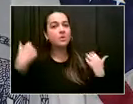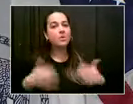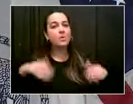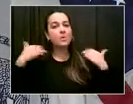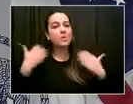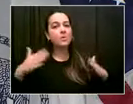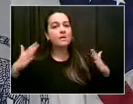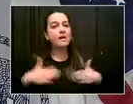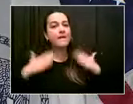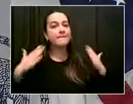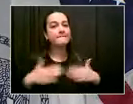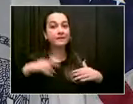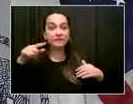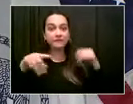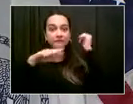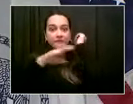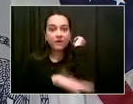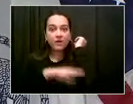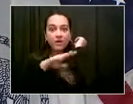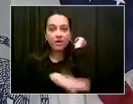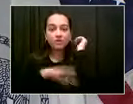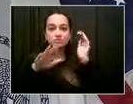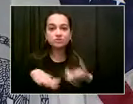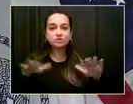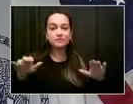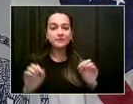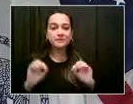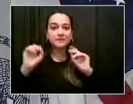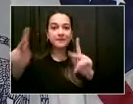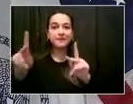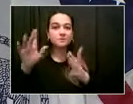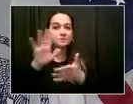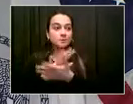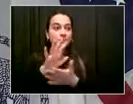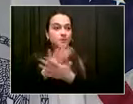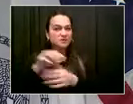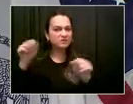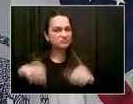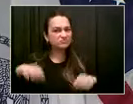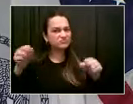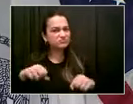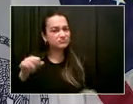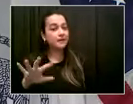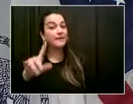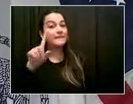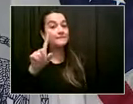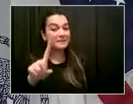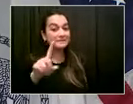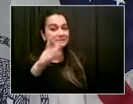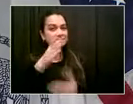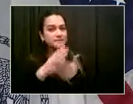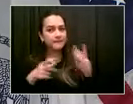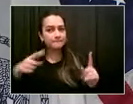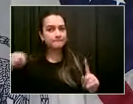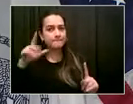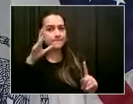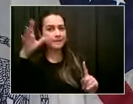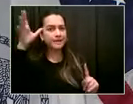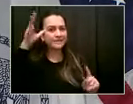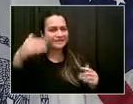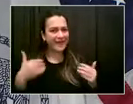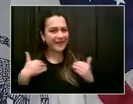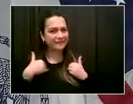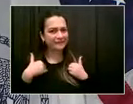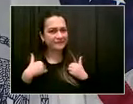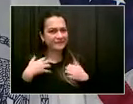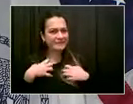September, there are parents who are beside themselves that here we are on May 24th, and in particular, high